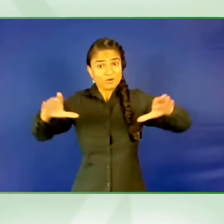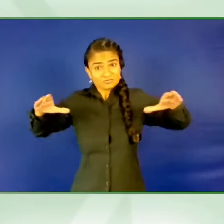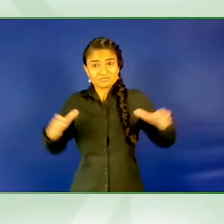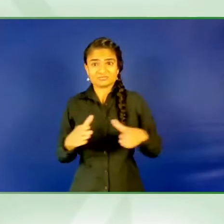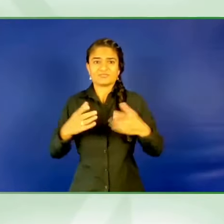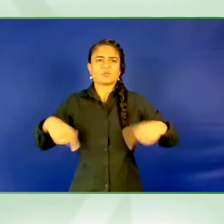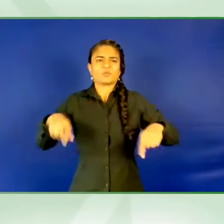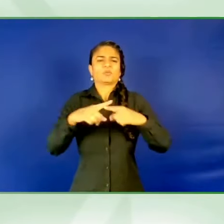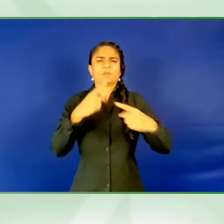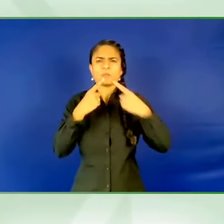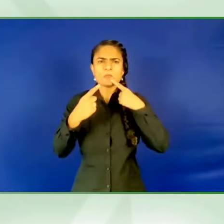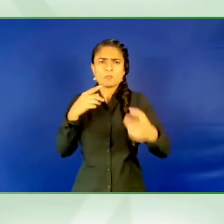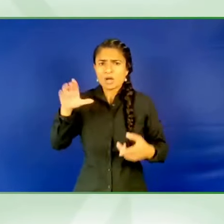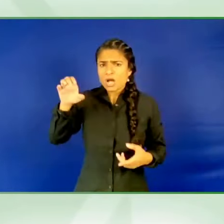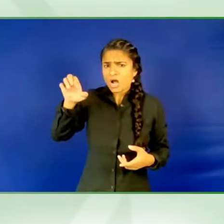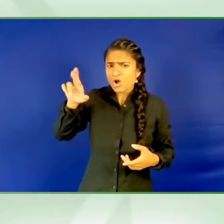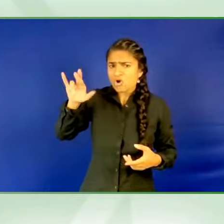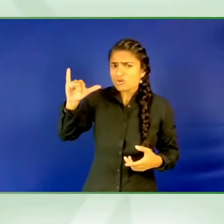there's a lot of